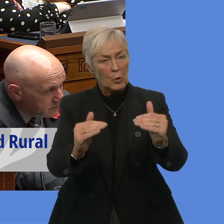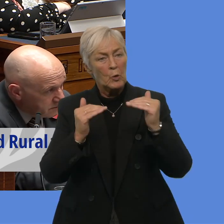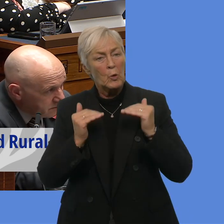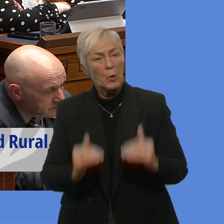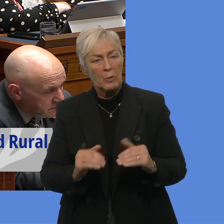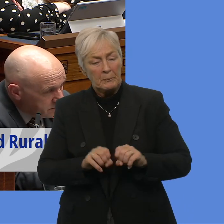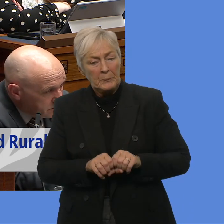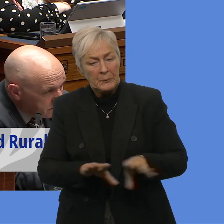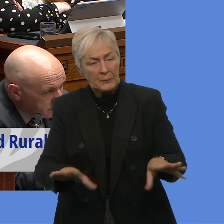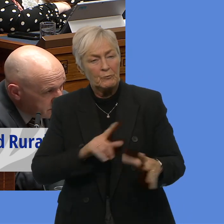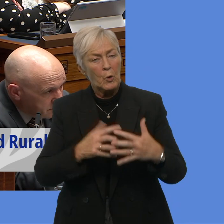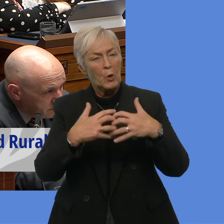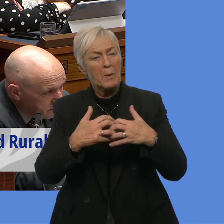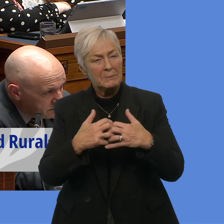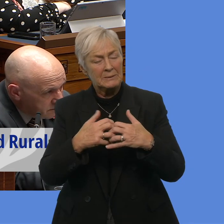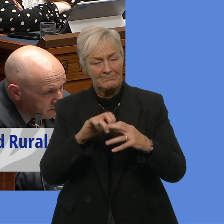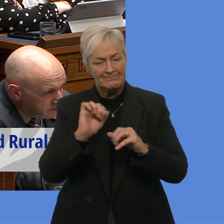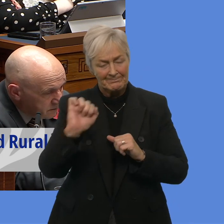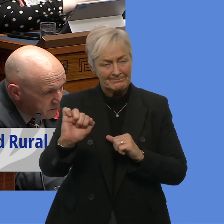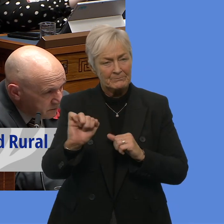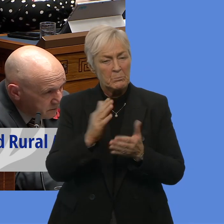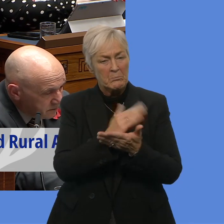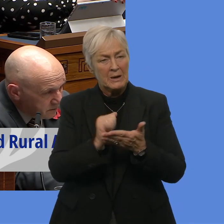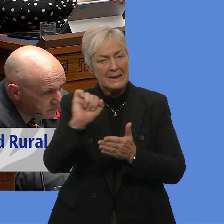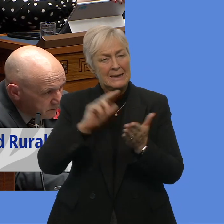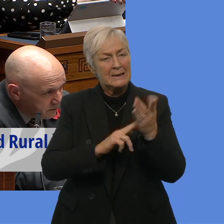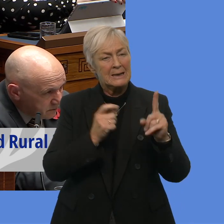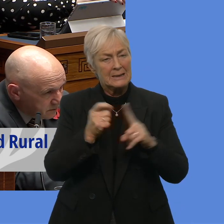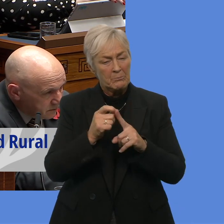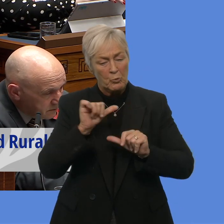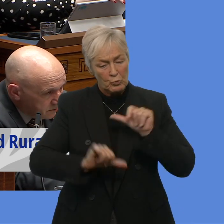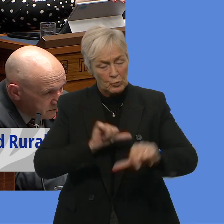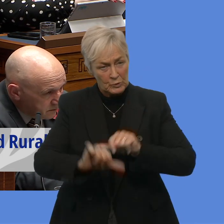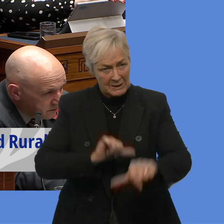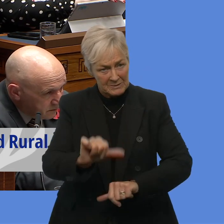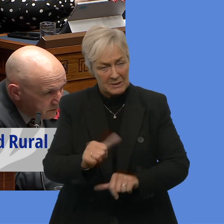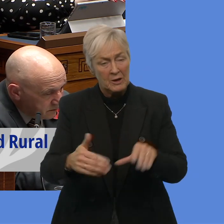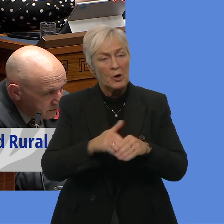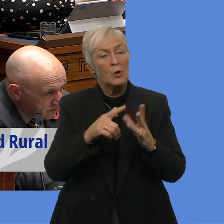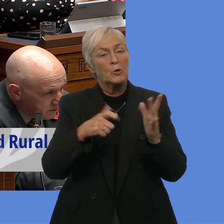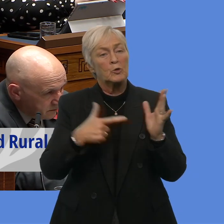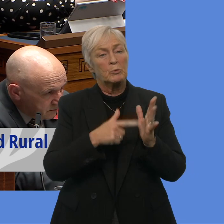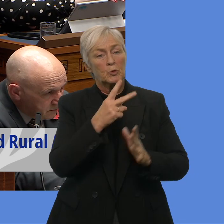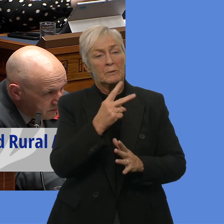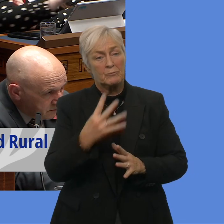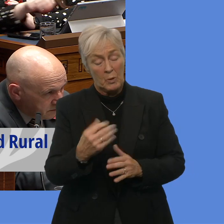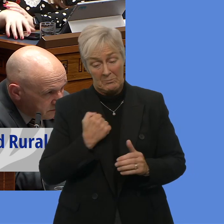spreading equipment, otherwise known as LESE, as part of the NAP consultation process. In October 2024, my